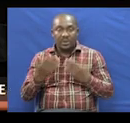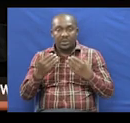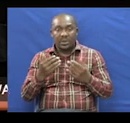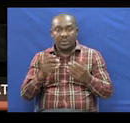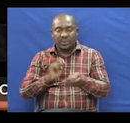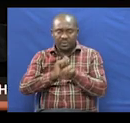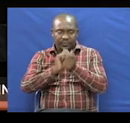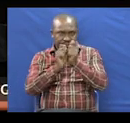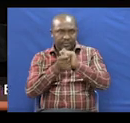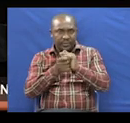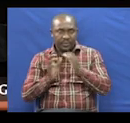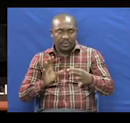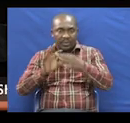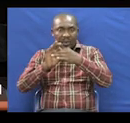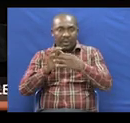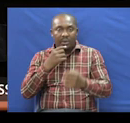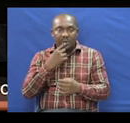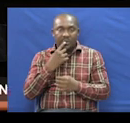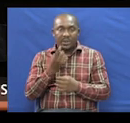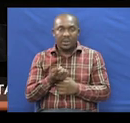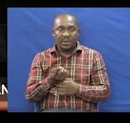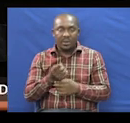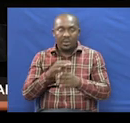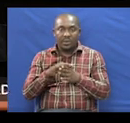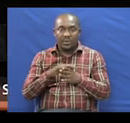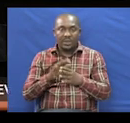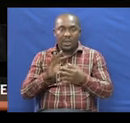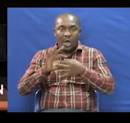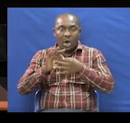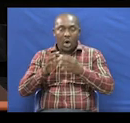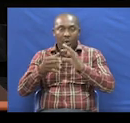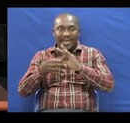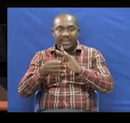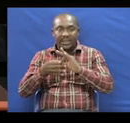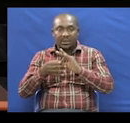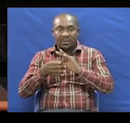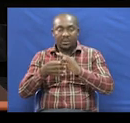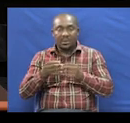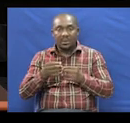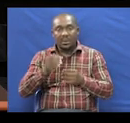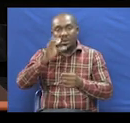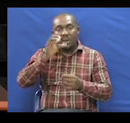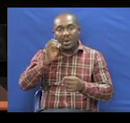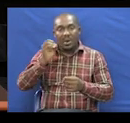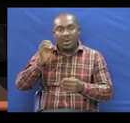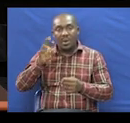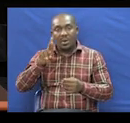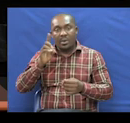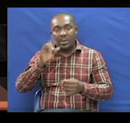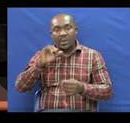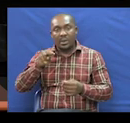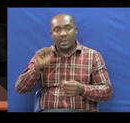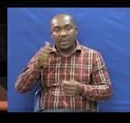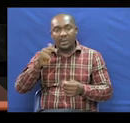disturbance. Instead, we use the coordinating or the linking word either or to make one sentence. So here, our